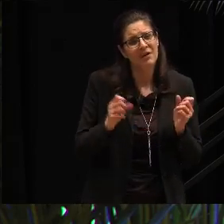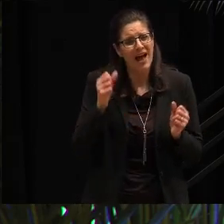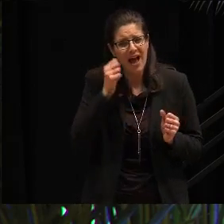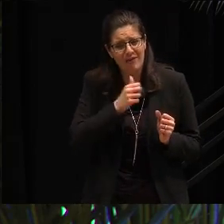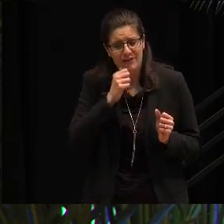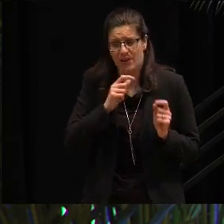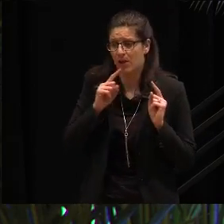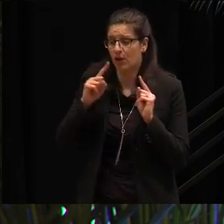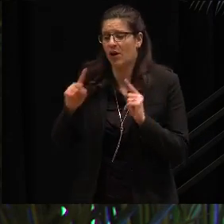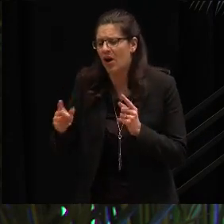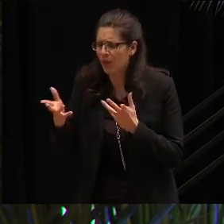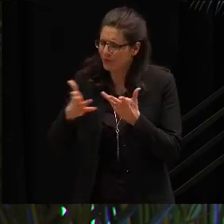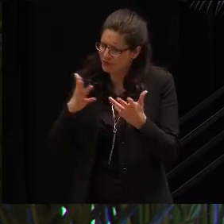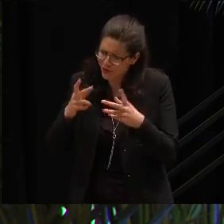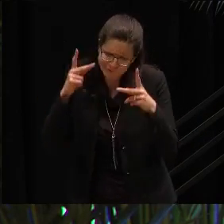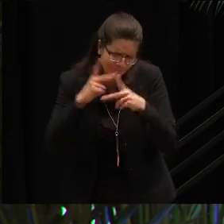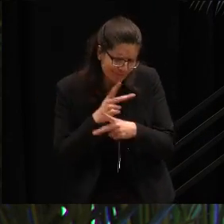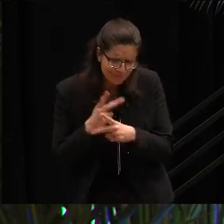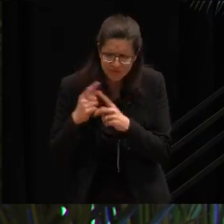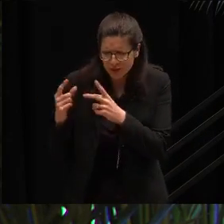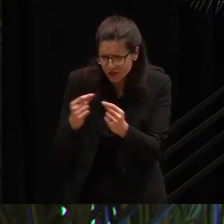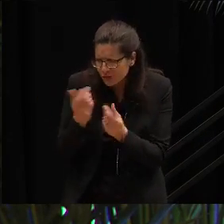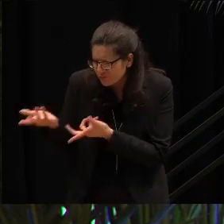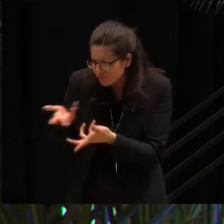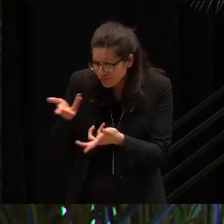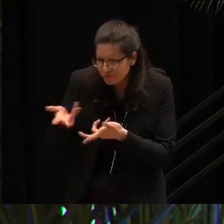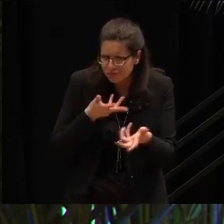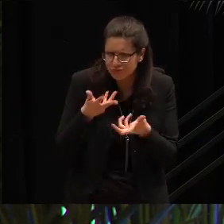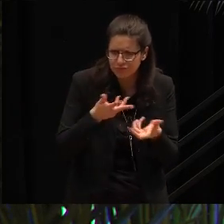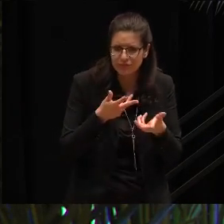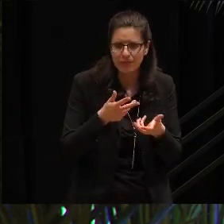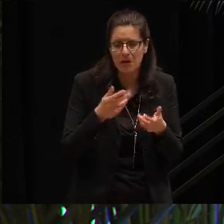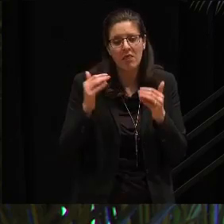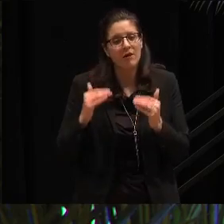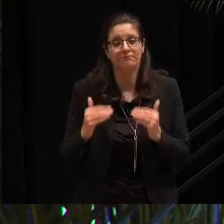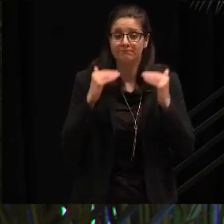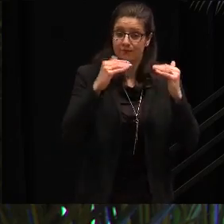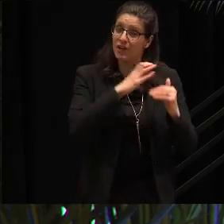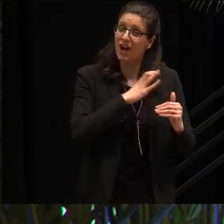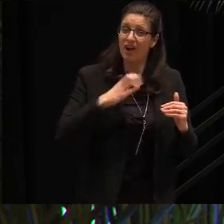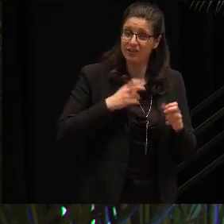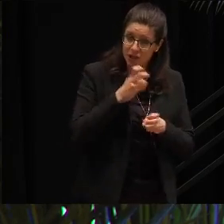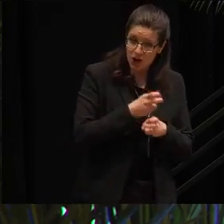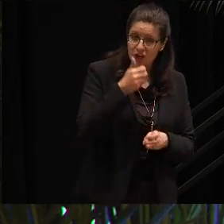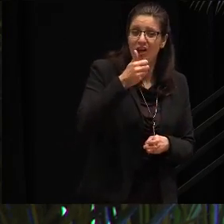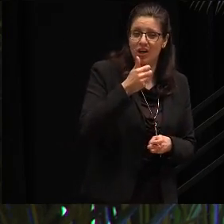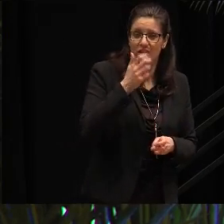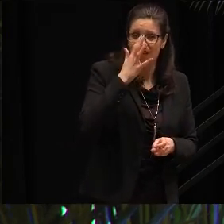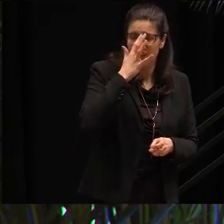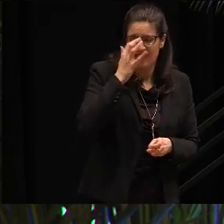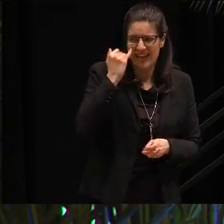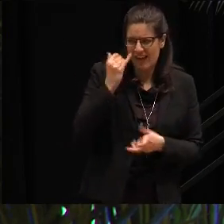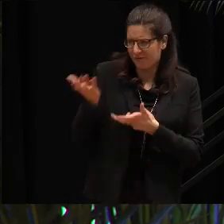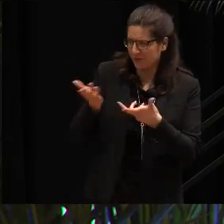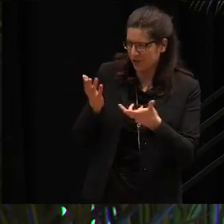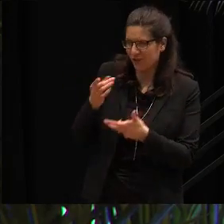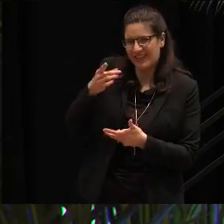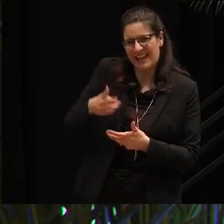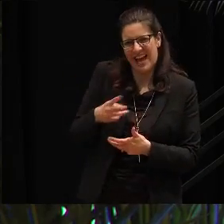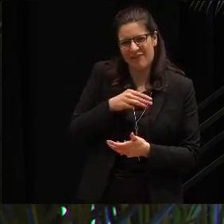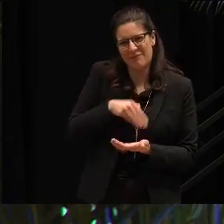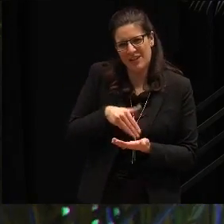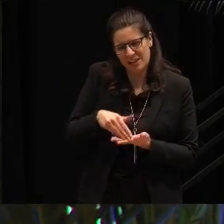serving their constituents, and it gets harder in Congress. I think when you're serving almost 500,000 people,